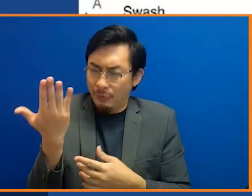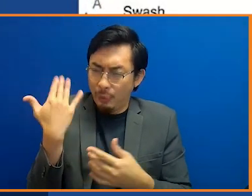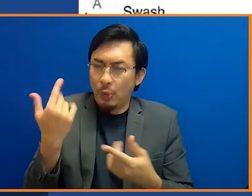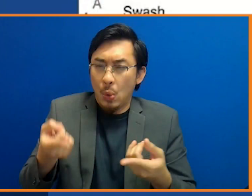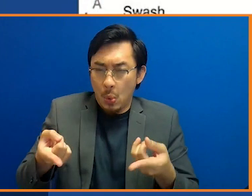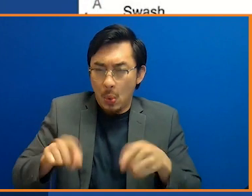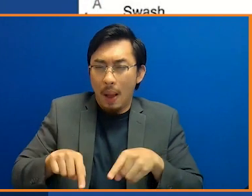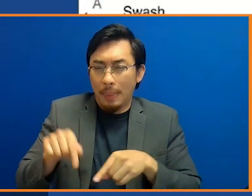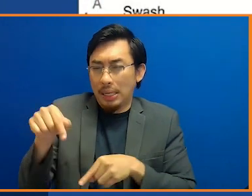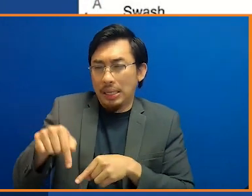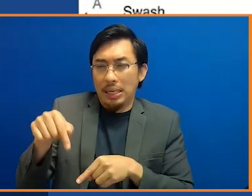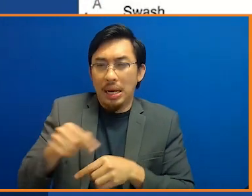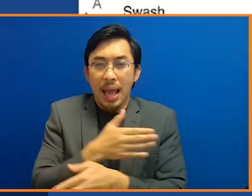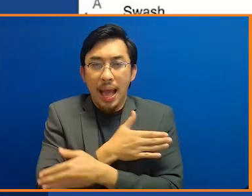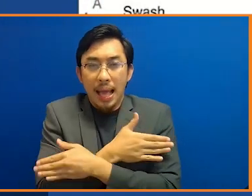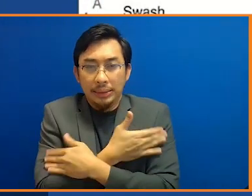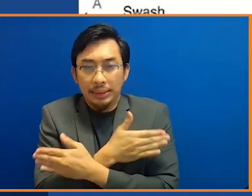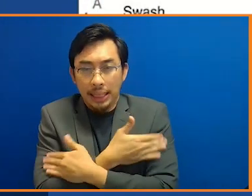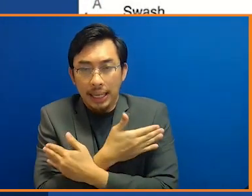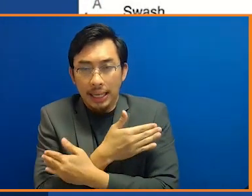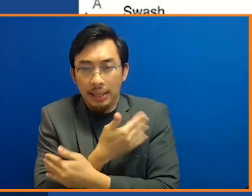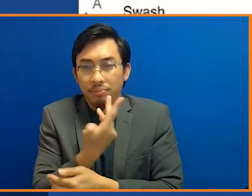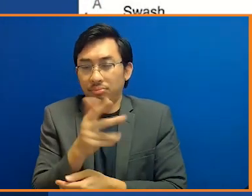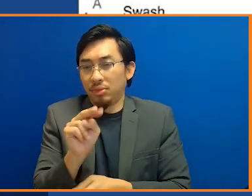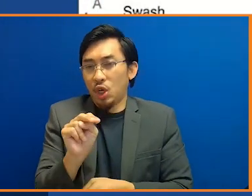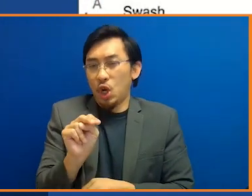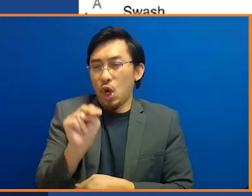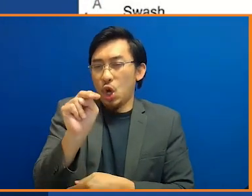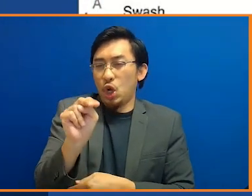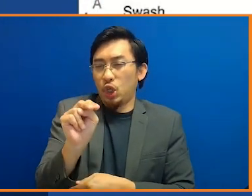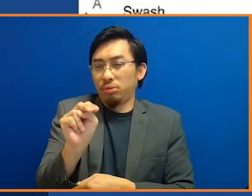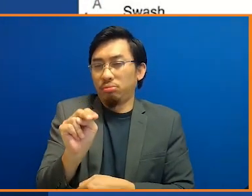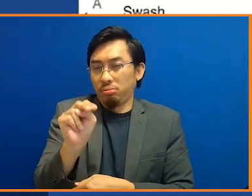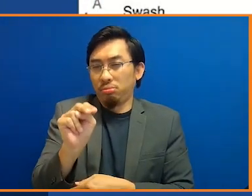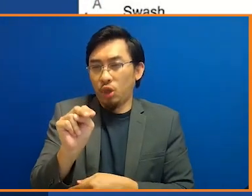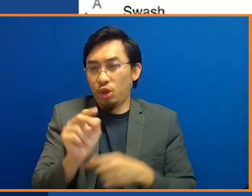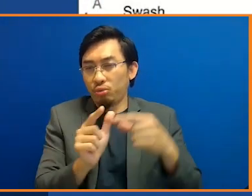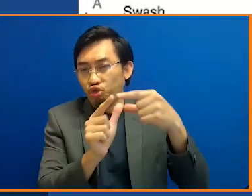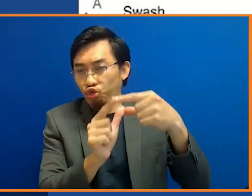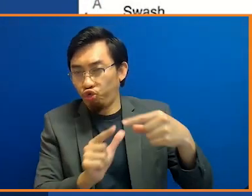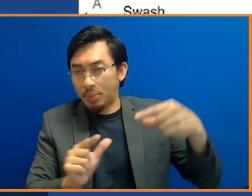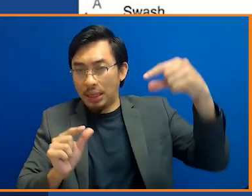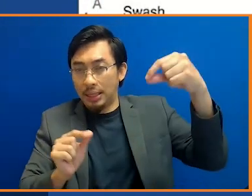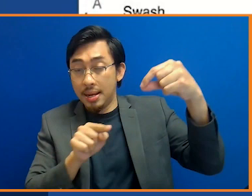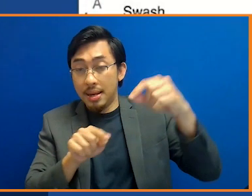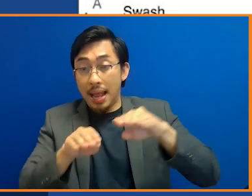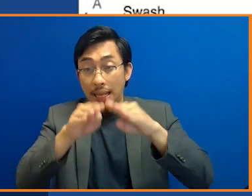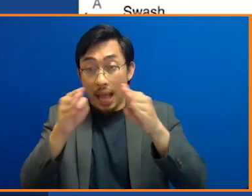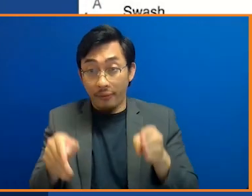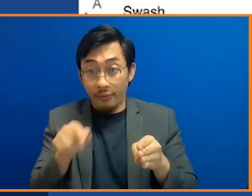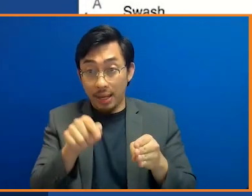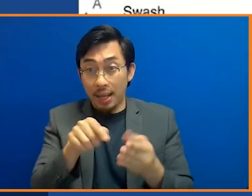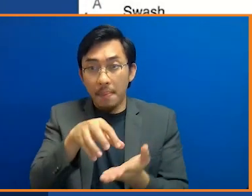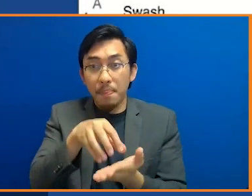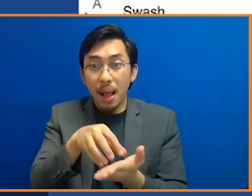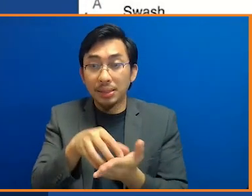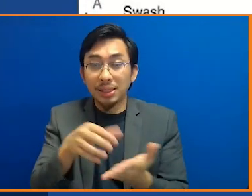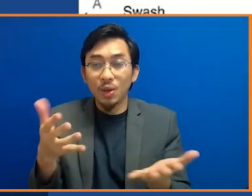ever happened in Aceh, especially northern part of Sumatra. This cave is